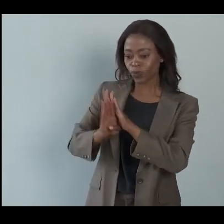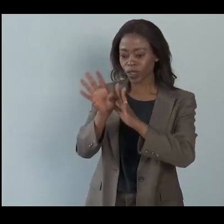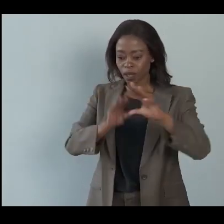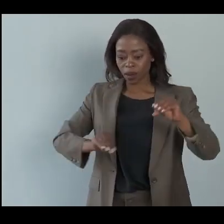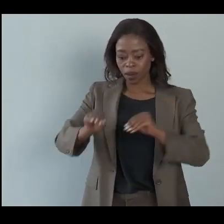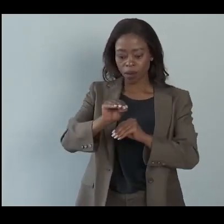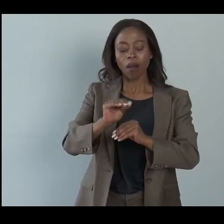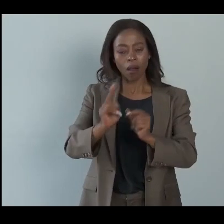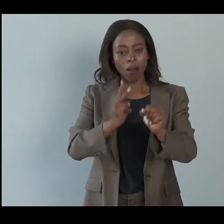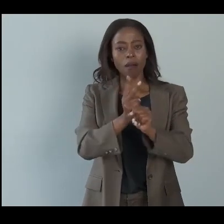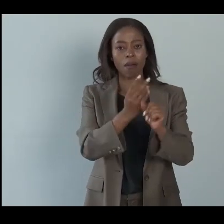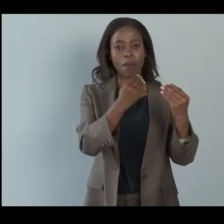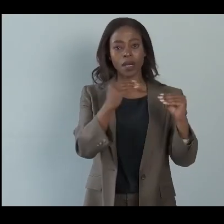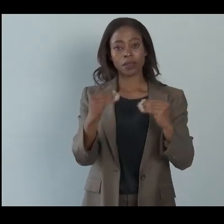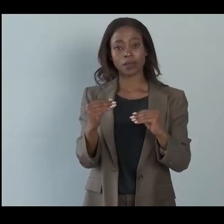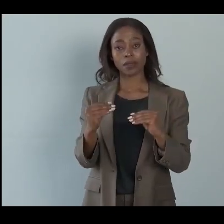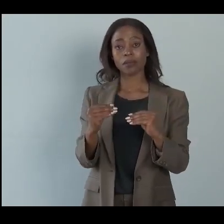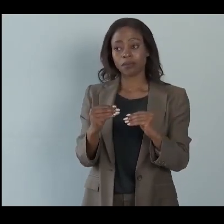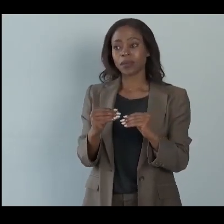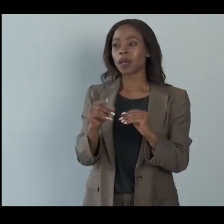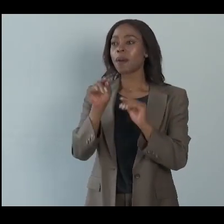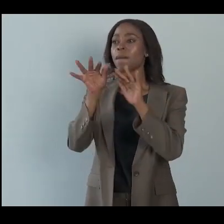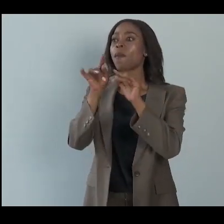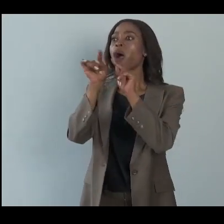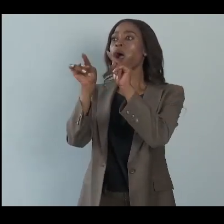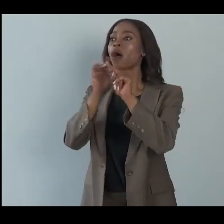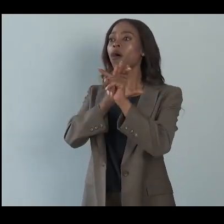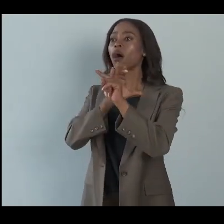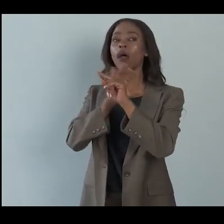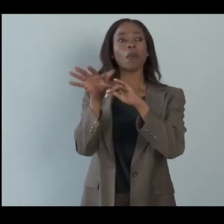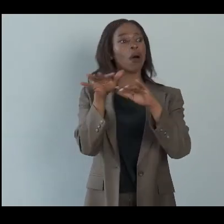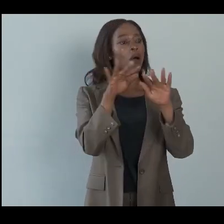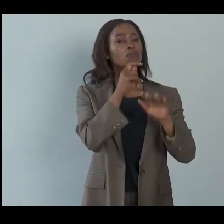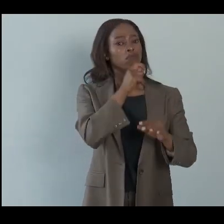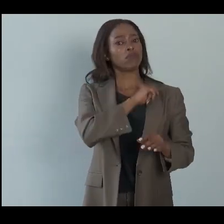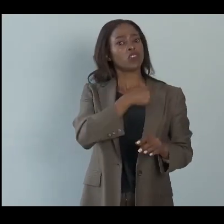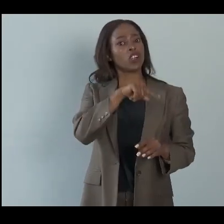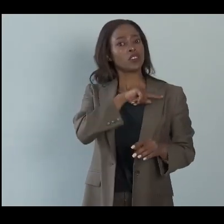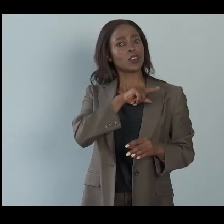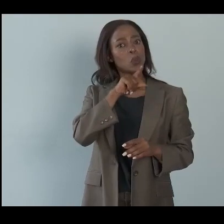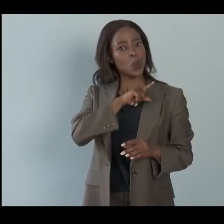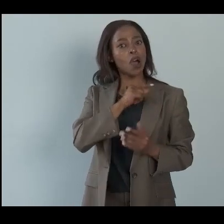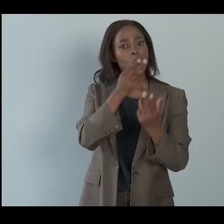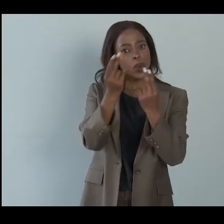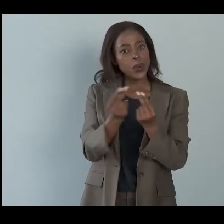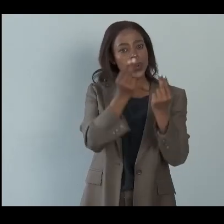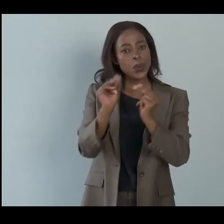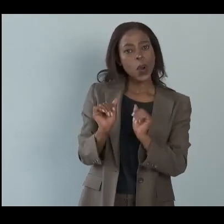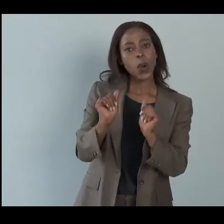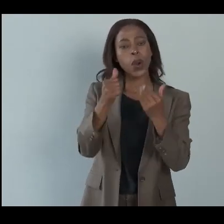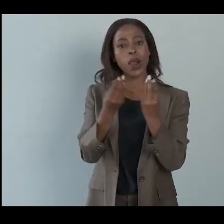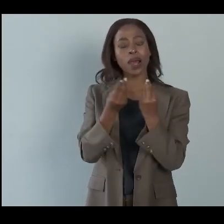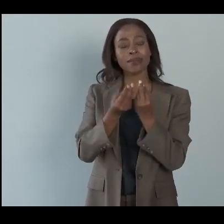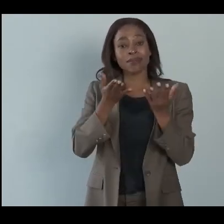business, building market credibility through doing what we said we would do, and ensuring that we have the right high-performance culture